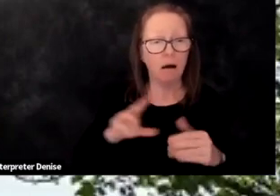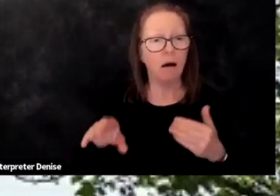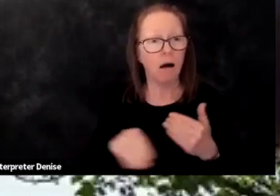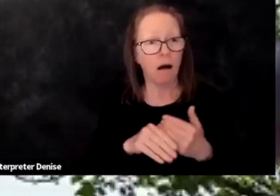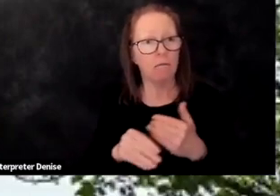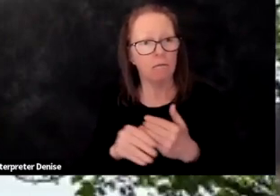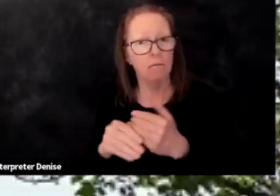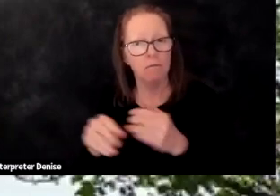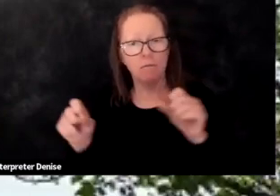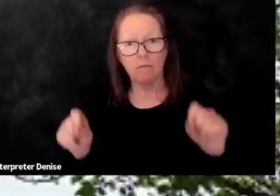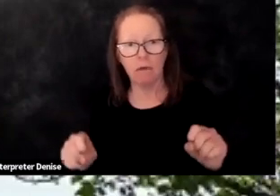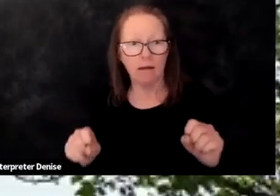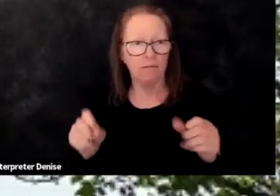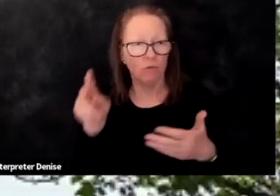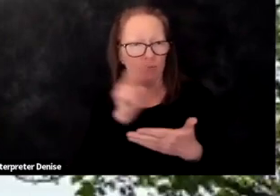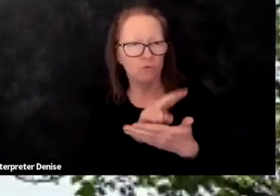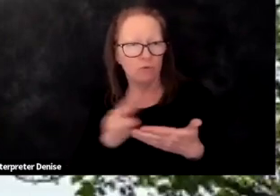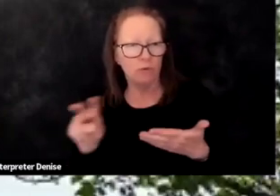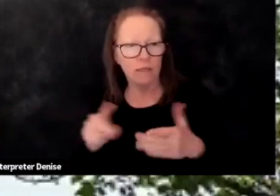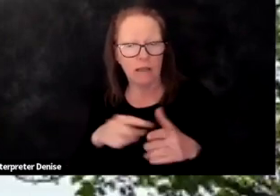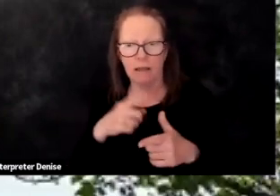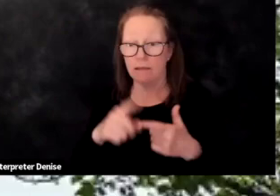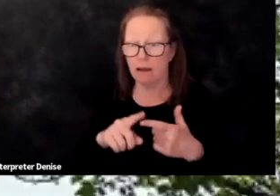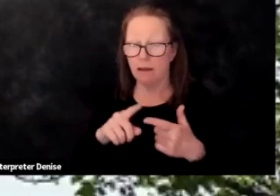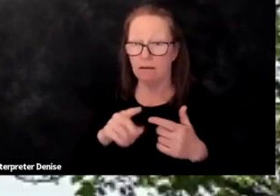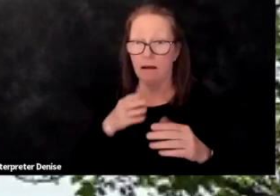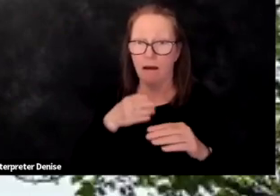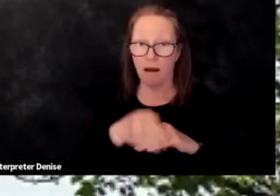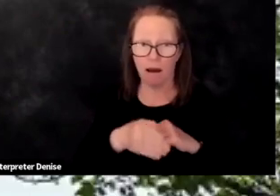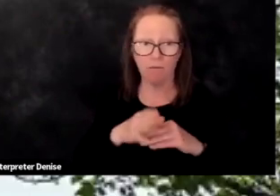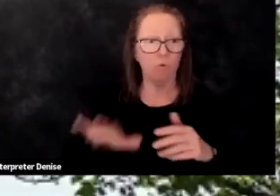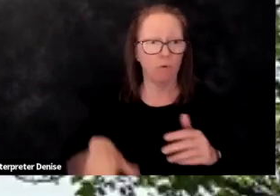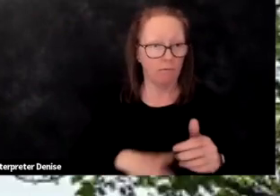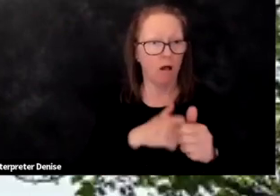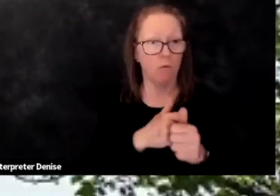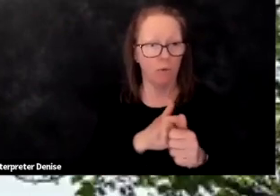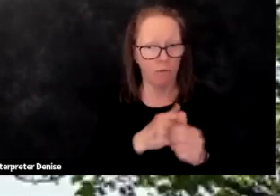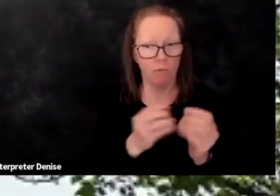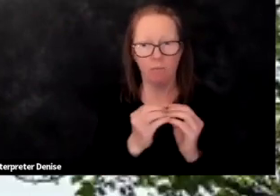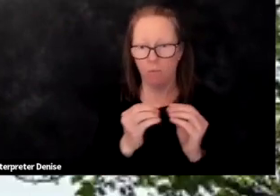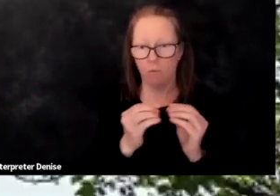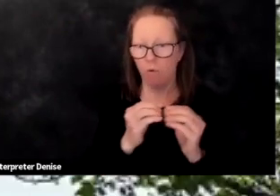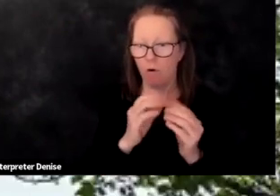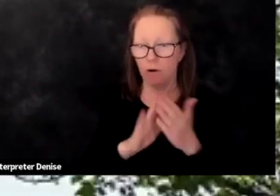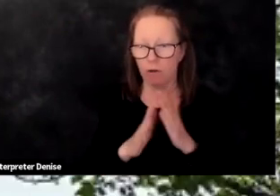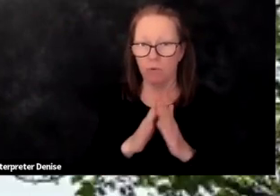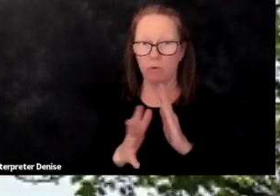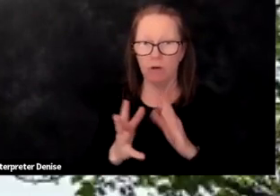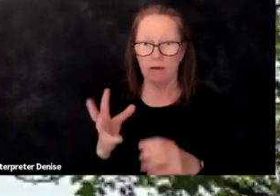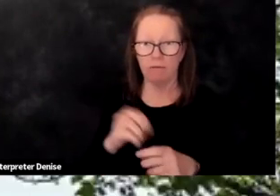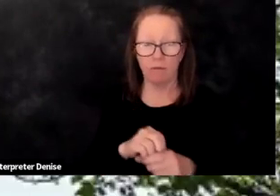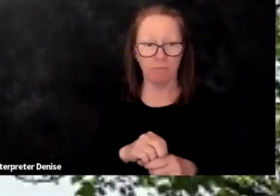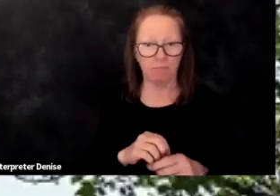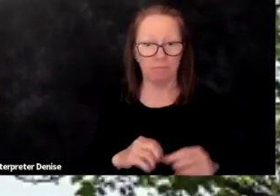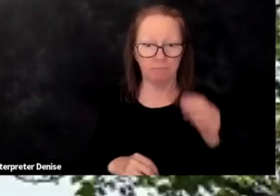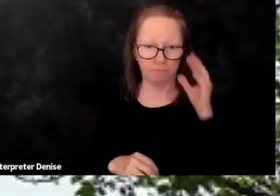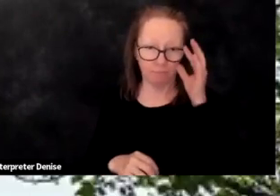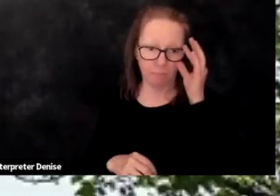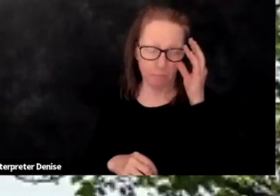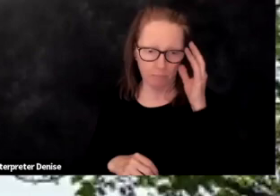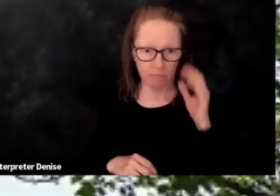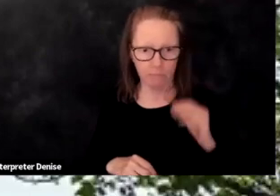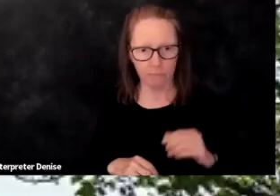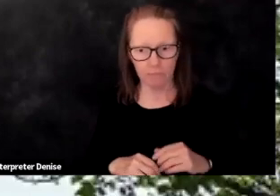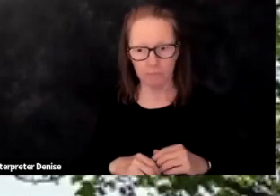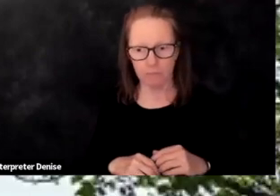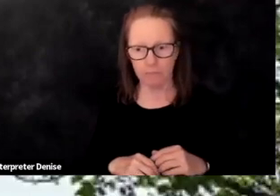and then we'll make sure to follow up shortly afterwards with any additional engagements. So let me get back to the questions in the chat. And again, if anyone would like